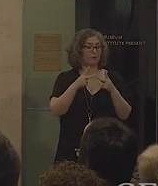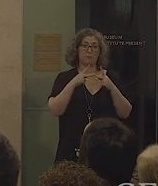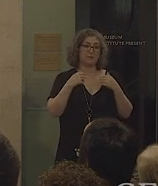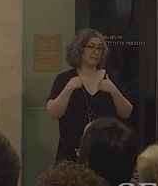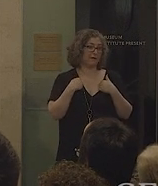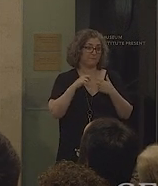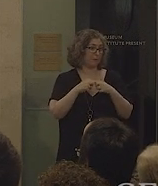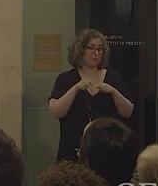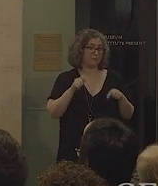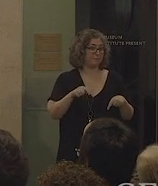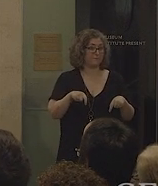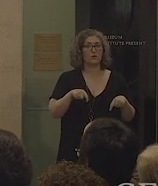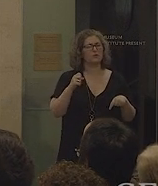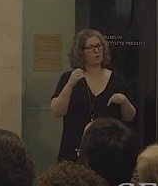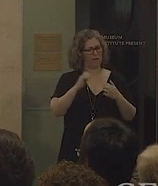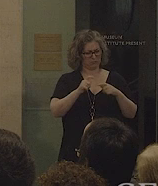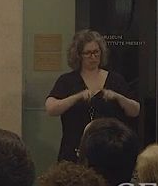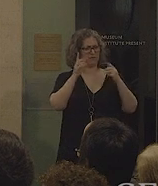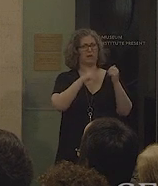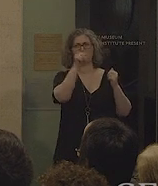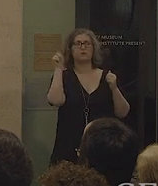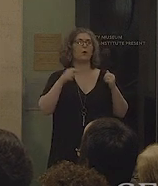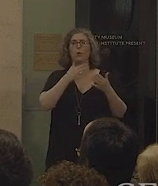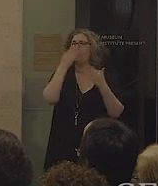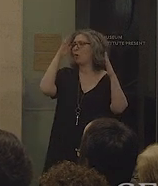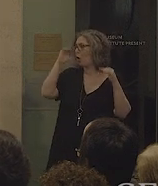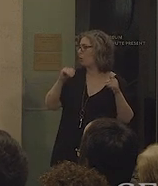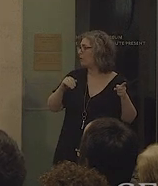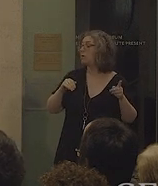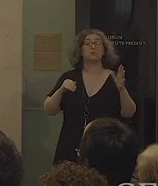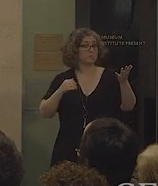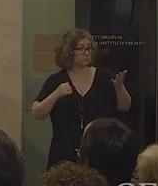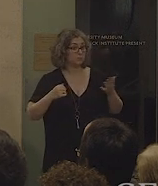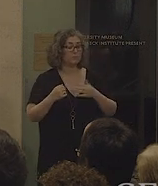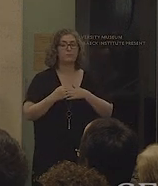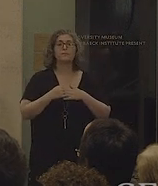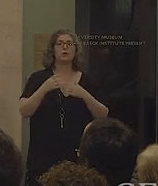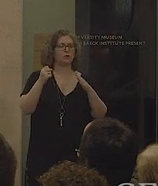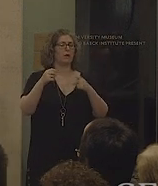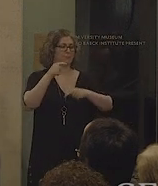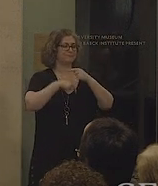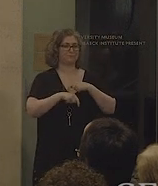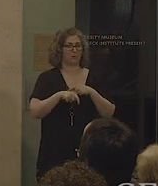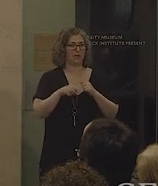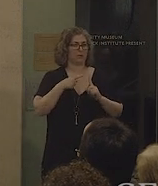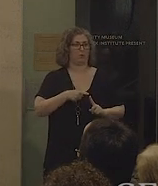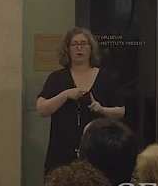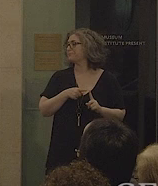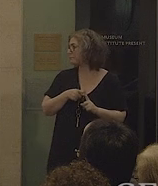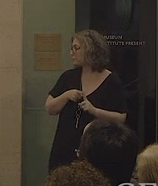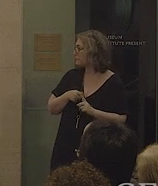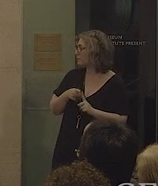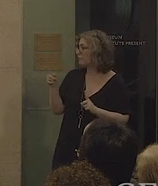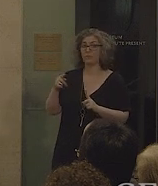America's the only place. So what differentiates us? Hopelessness. And so I'm going to bring this back full circle, and we talked about